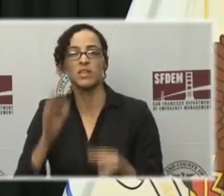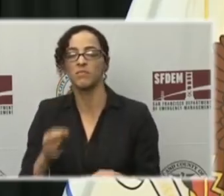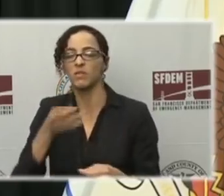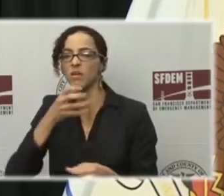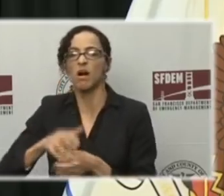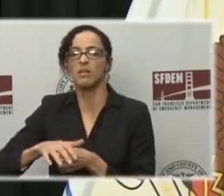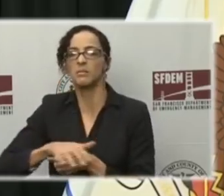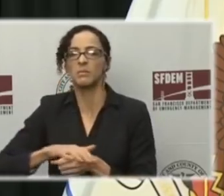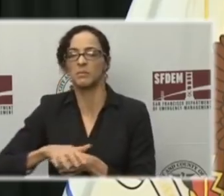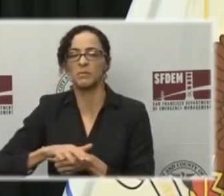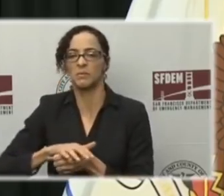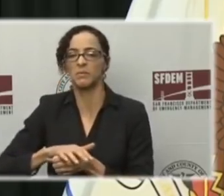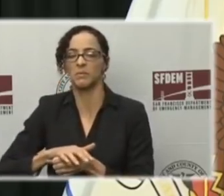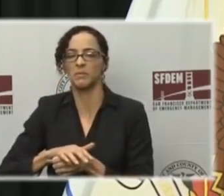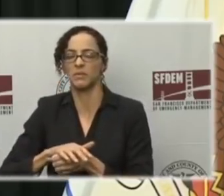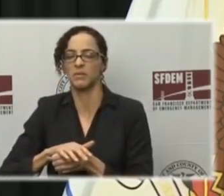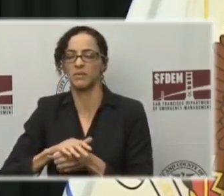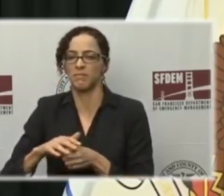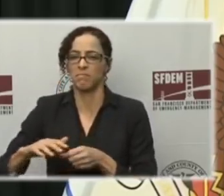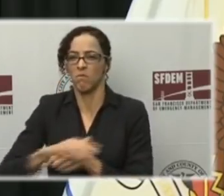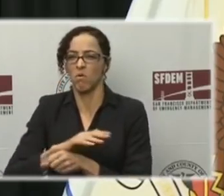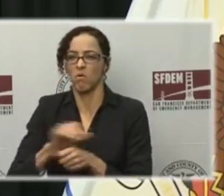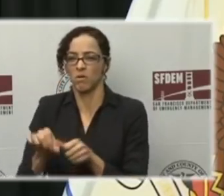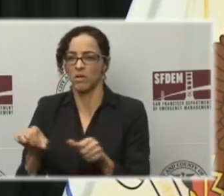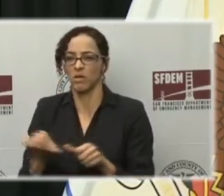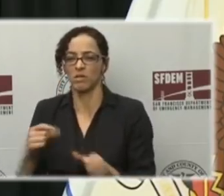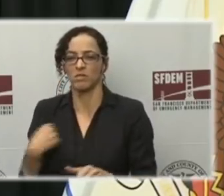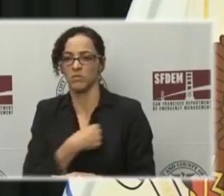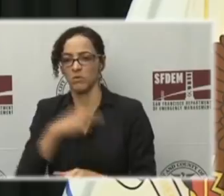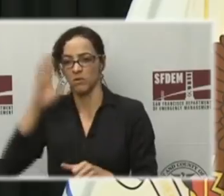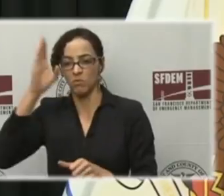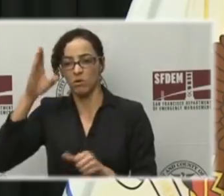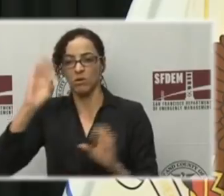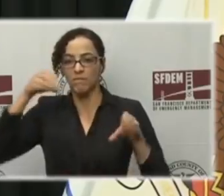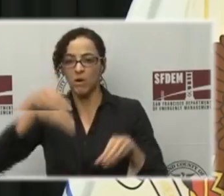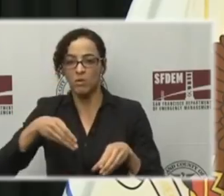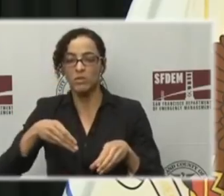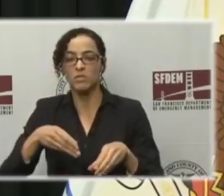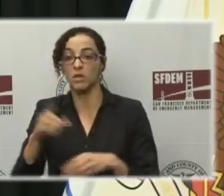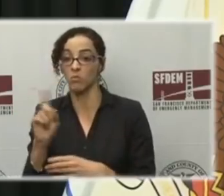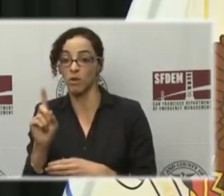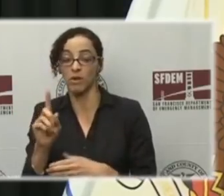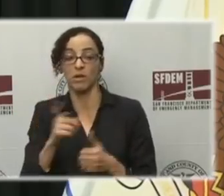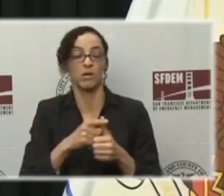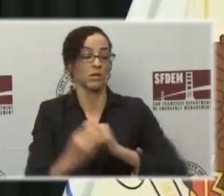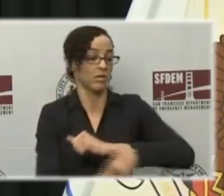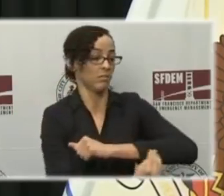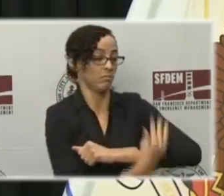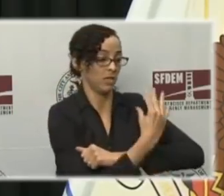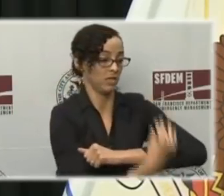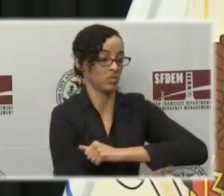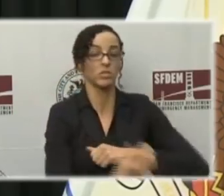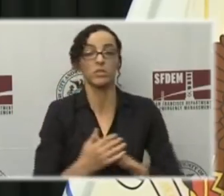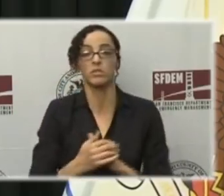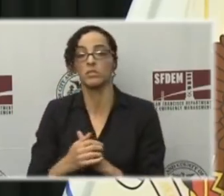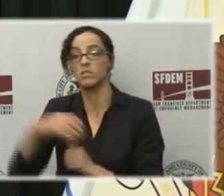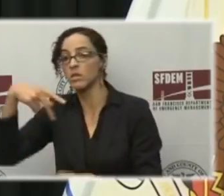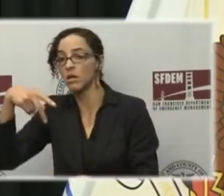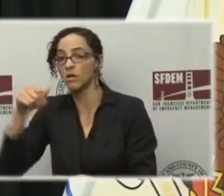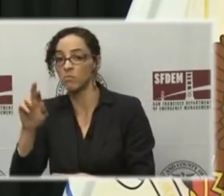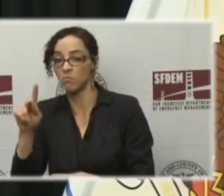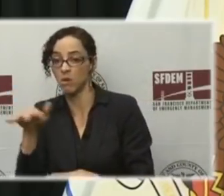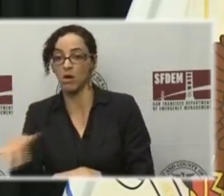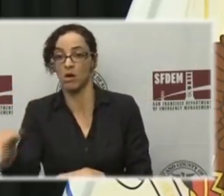that we're going to be focusing on, but the beaches and some of the parks and other places where people were practicing